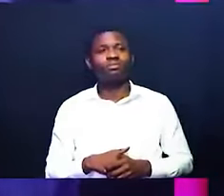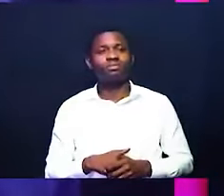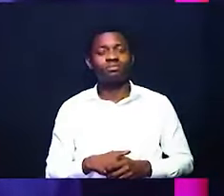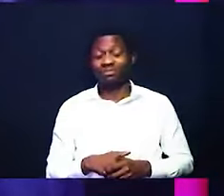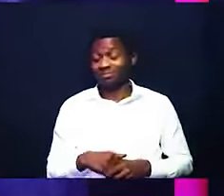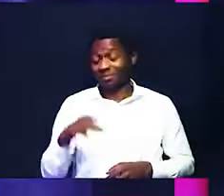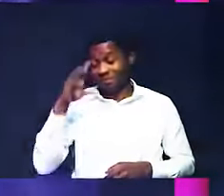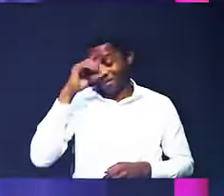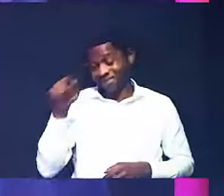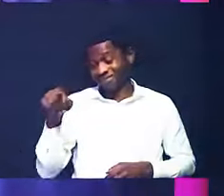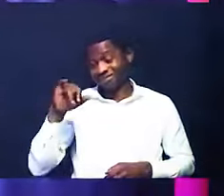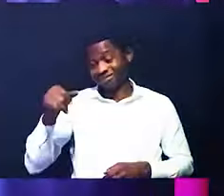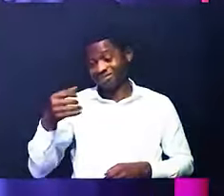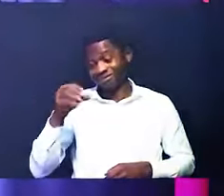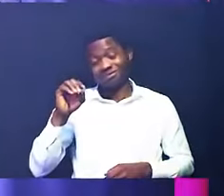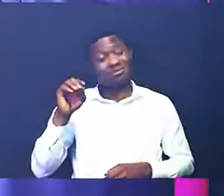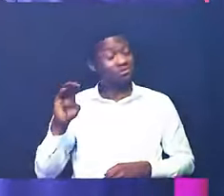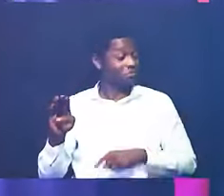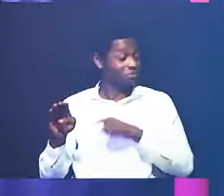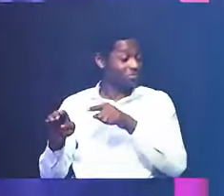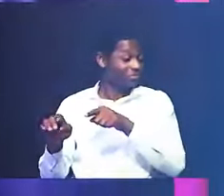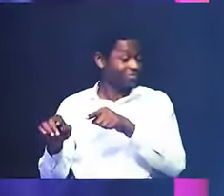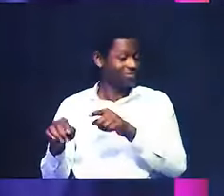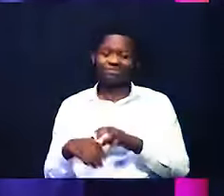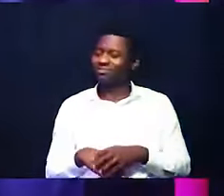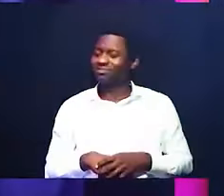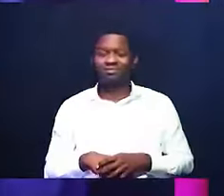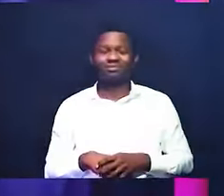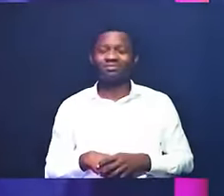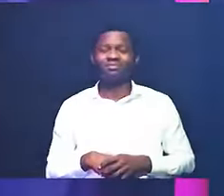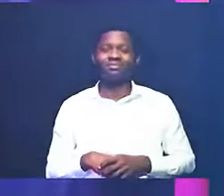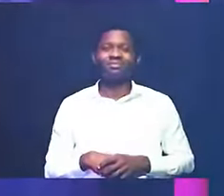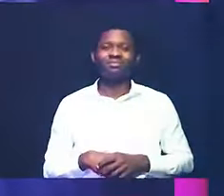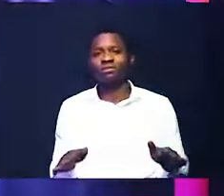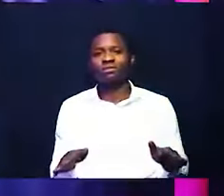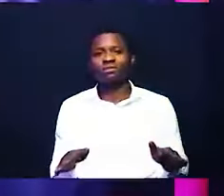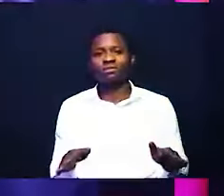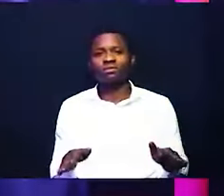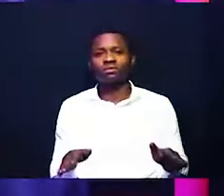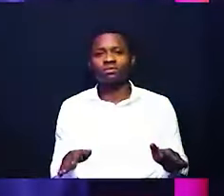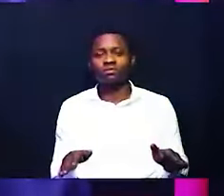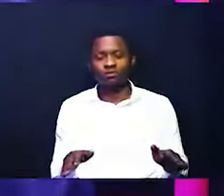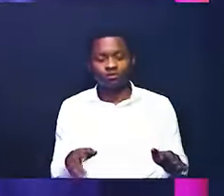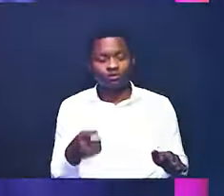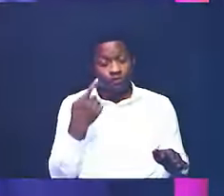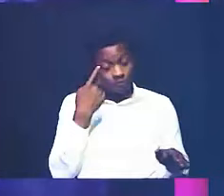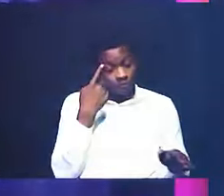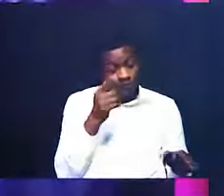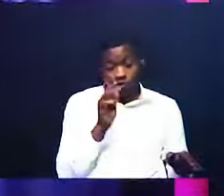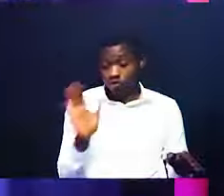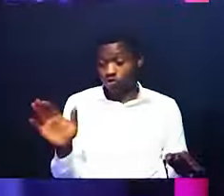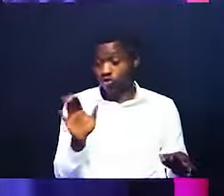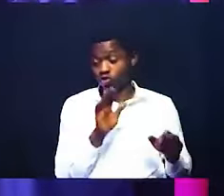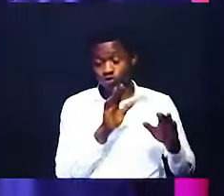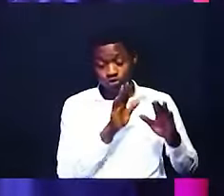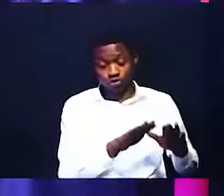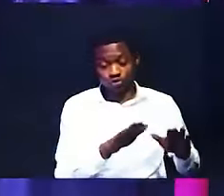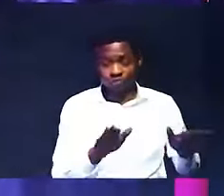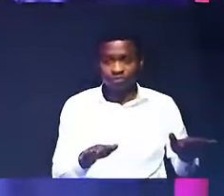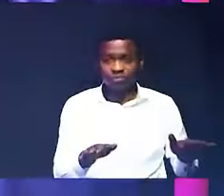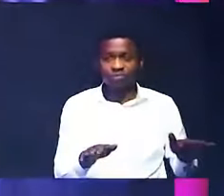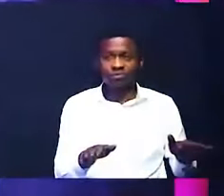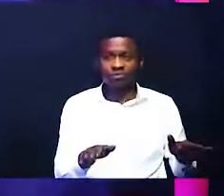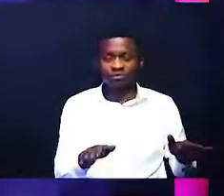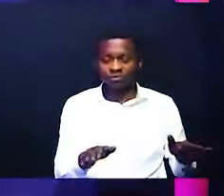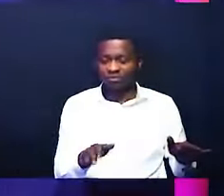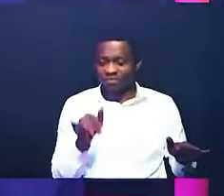Job. Hiob way. See the offering he made on behalf of the children. And as a bono, my friend, it was a